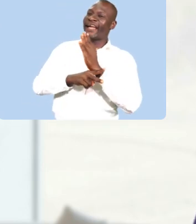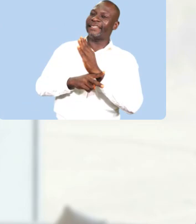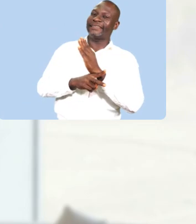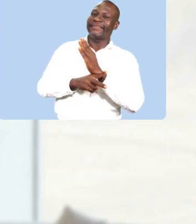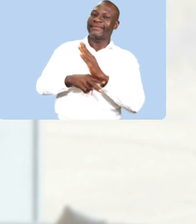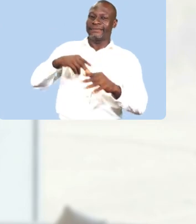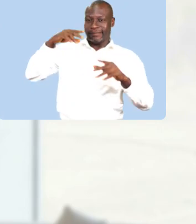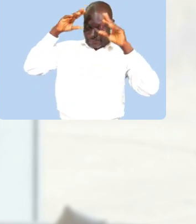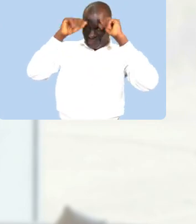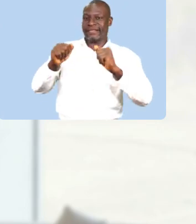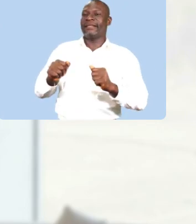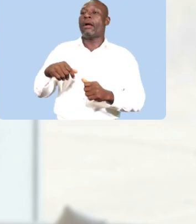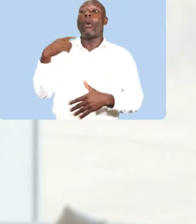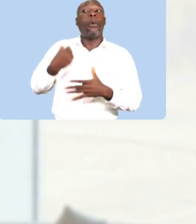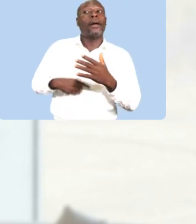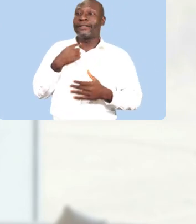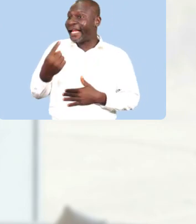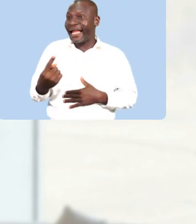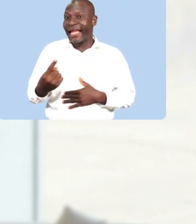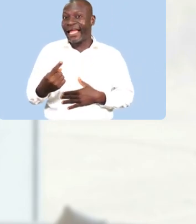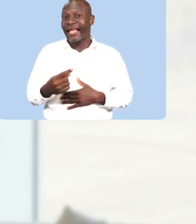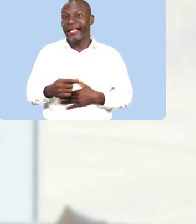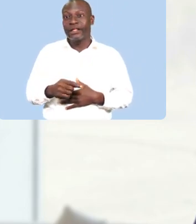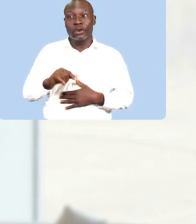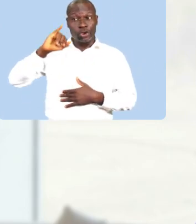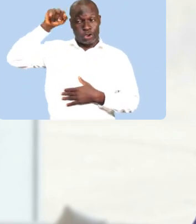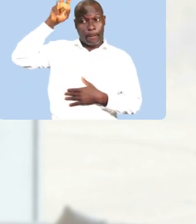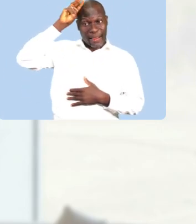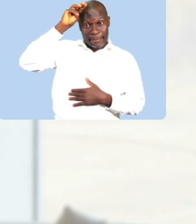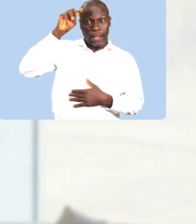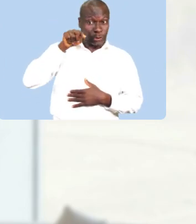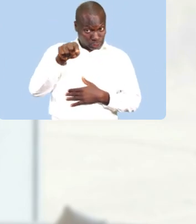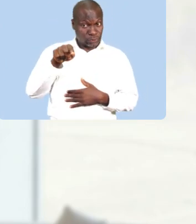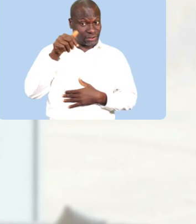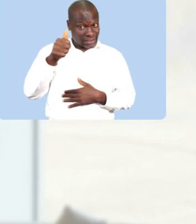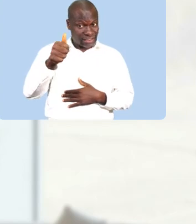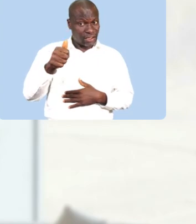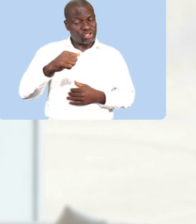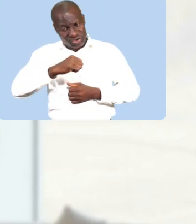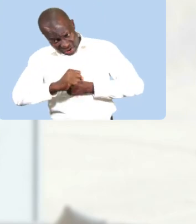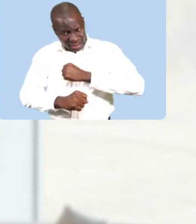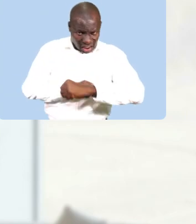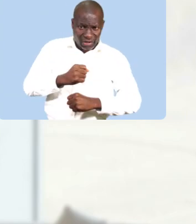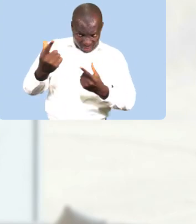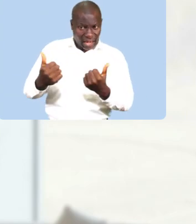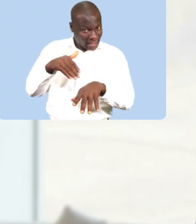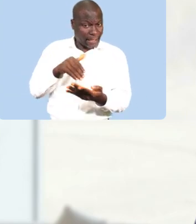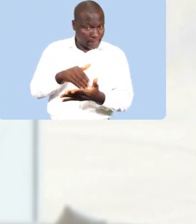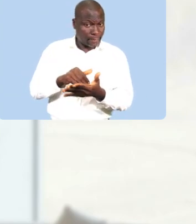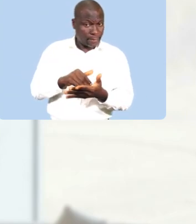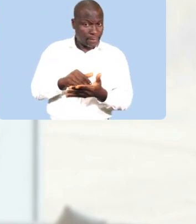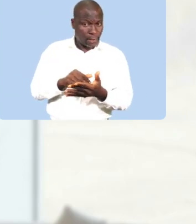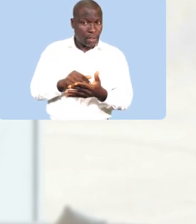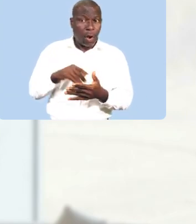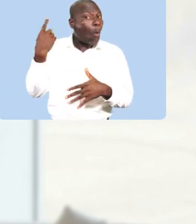say opani John Mahama mawusa wo trotro sa unya obeba. What do you